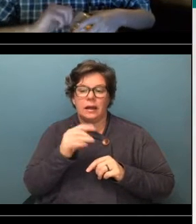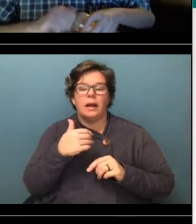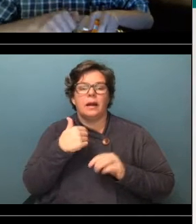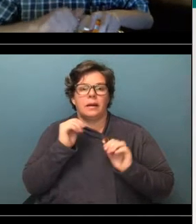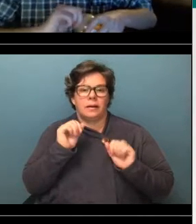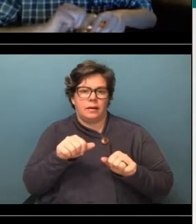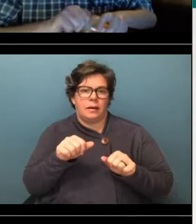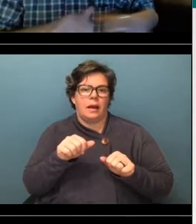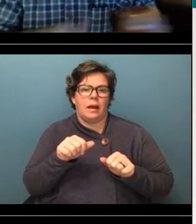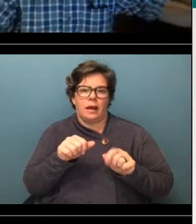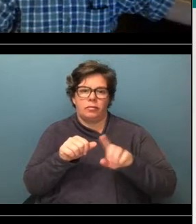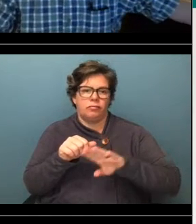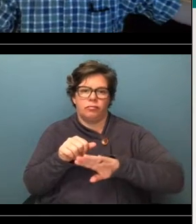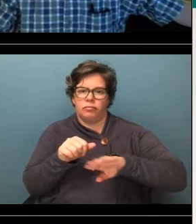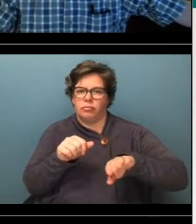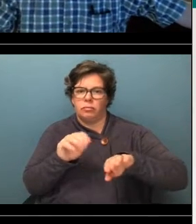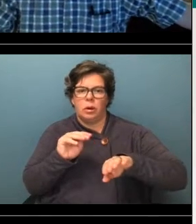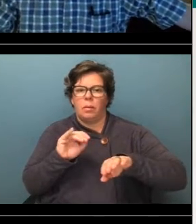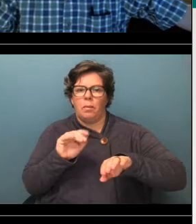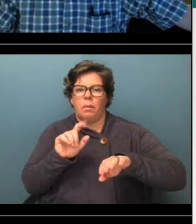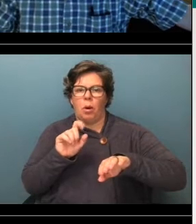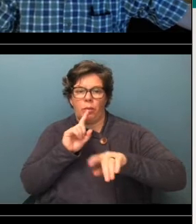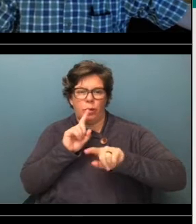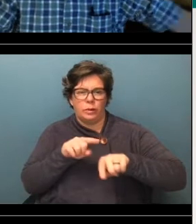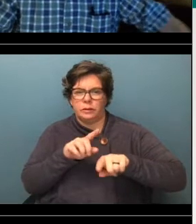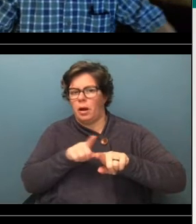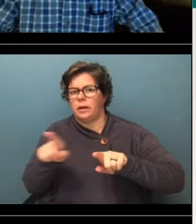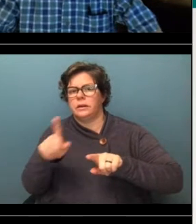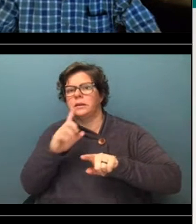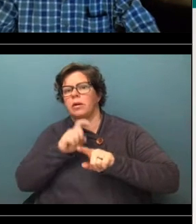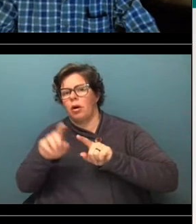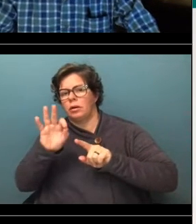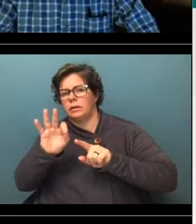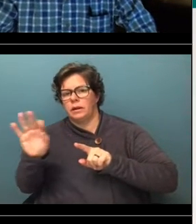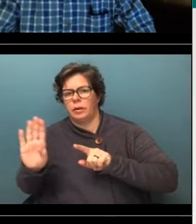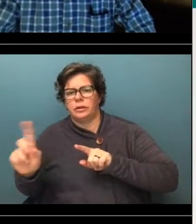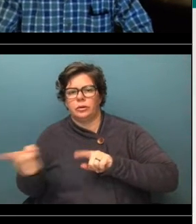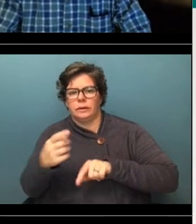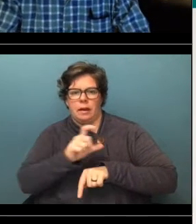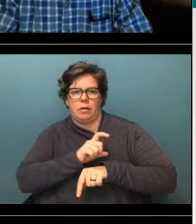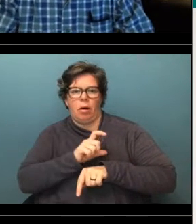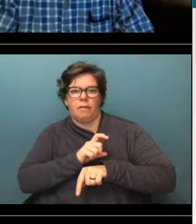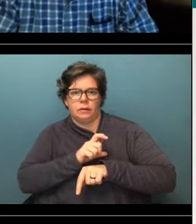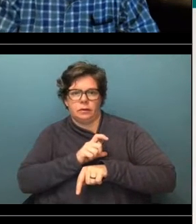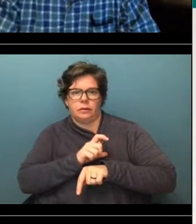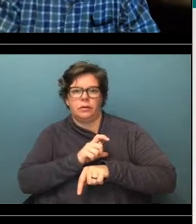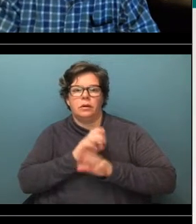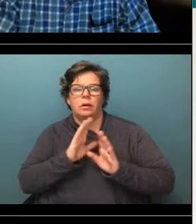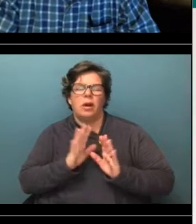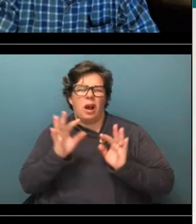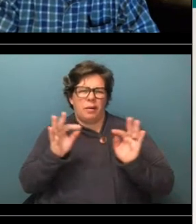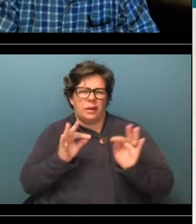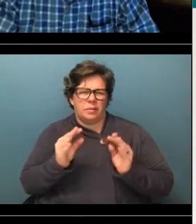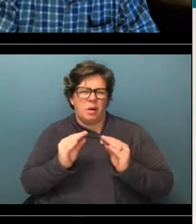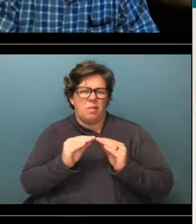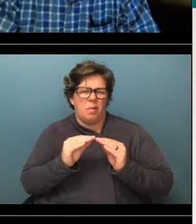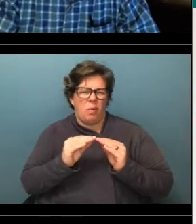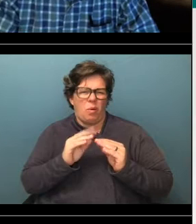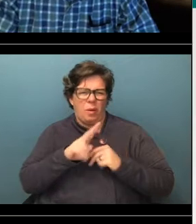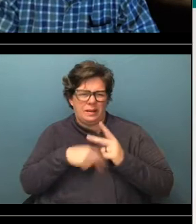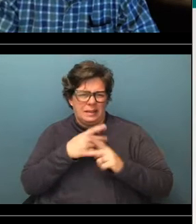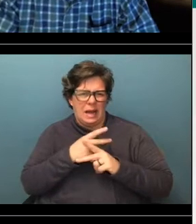to bypass the mobile response teams and send officers for certain emergencies. And we'll get more into those